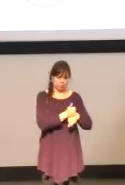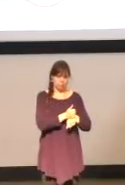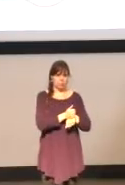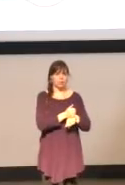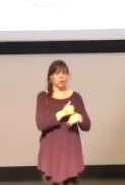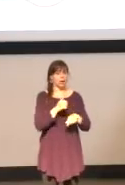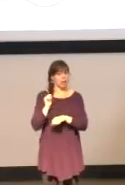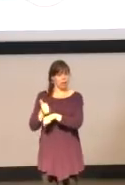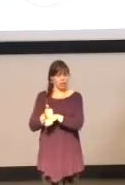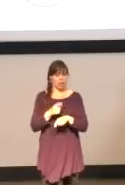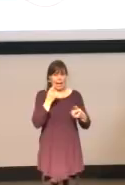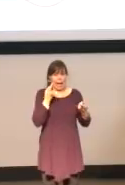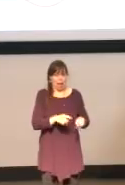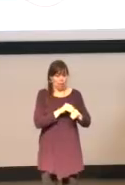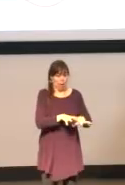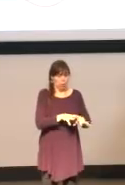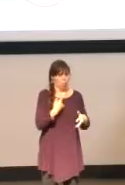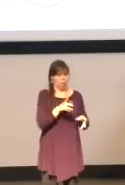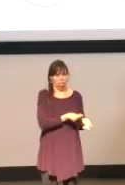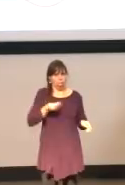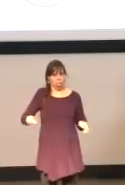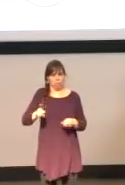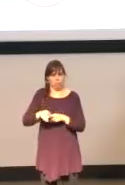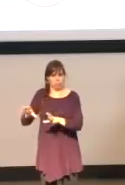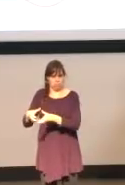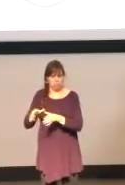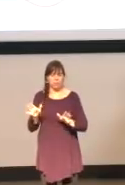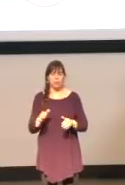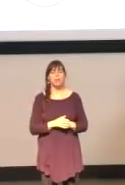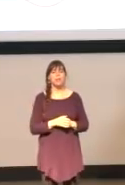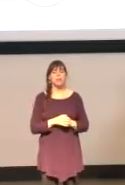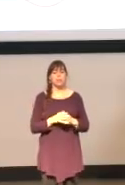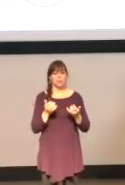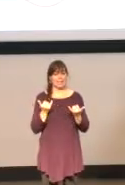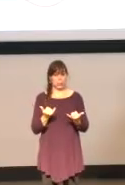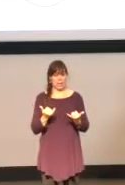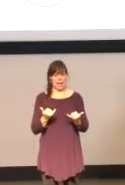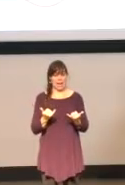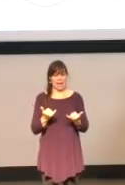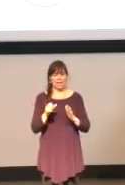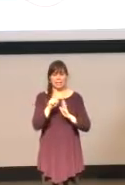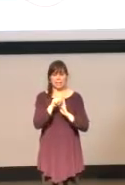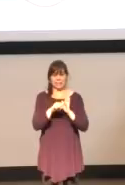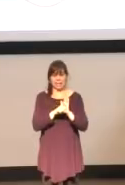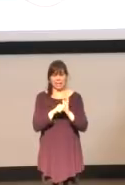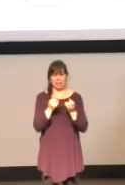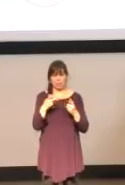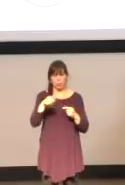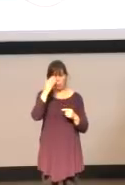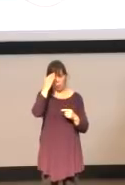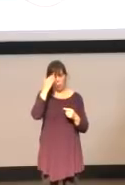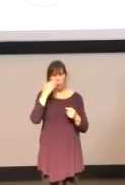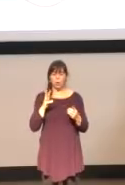in case there was an outbreak of COVID. As of today, the state, as many of you know, as I just